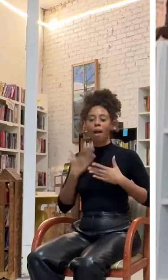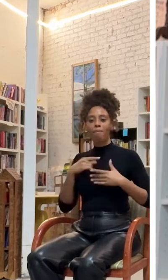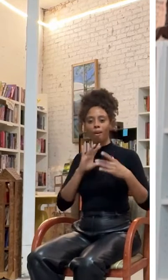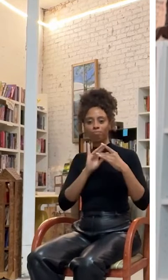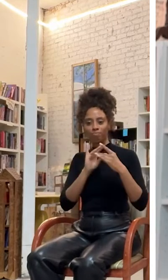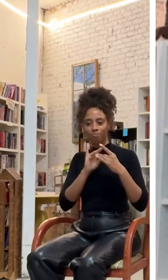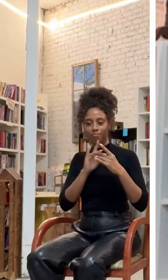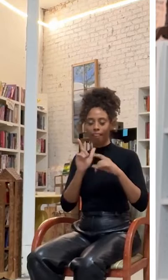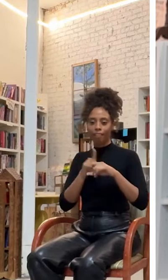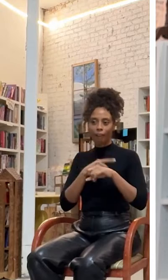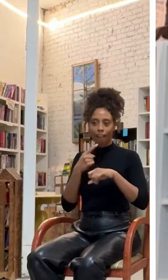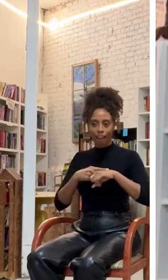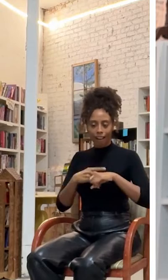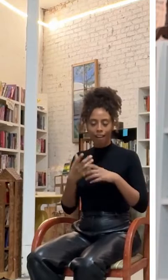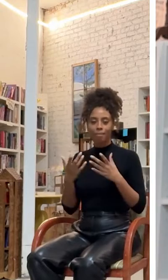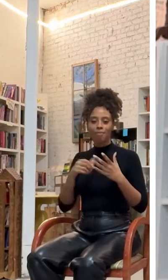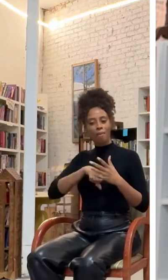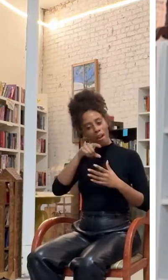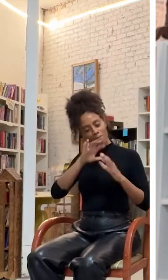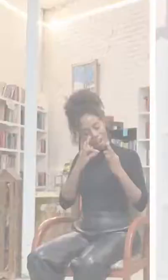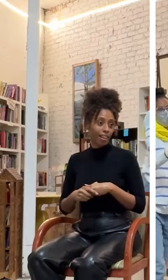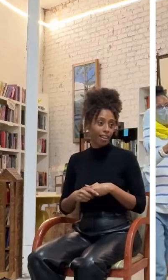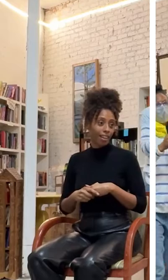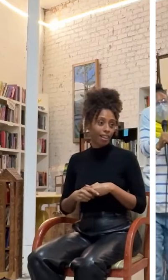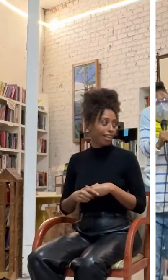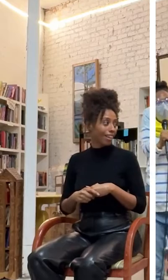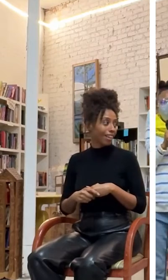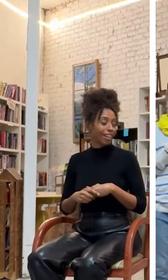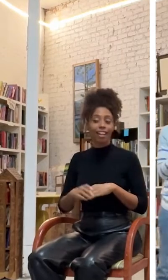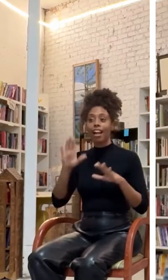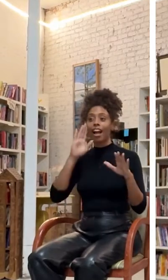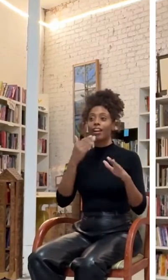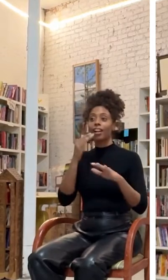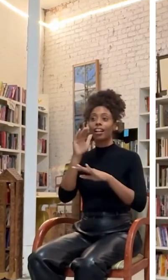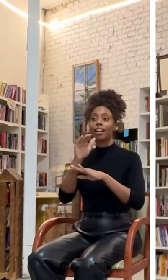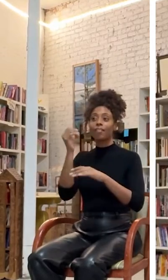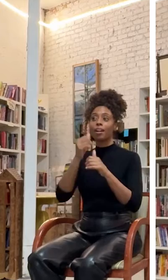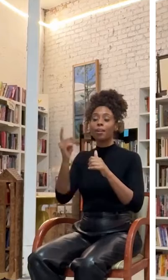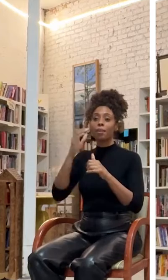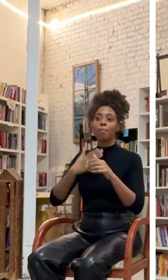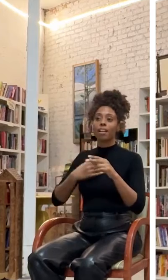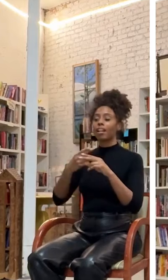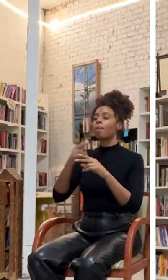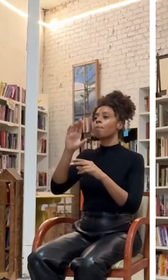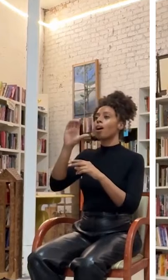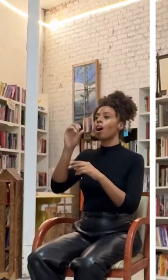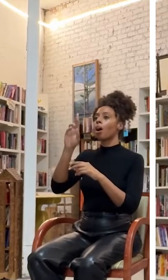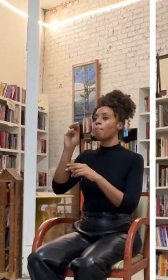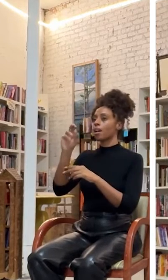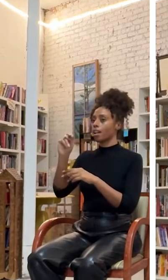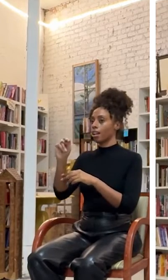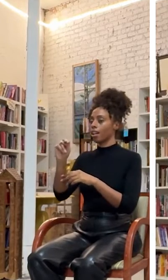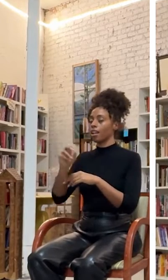long, and proud of you, family. Hi, good evening, everybody. My name is Carmen,